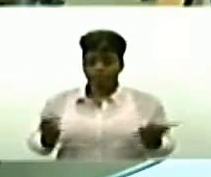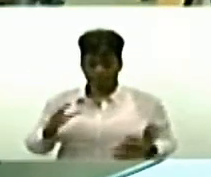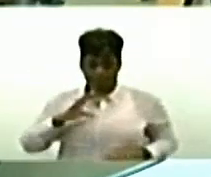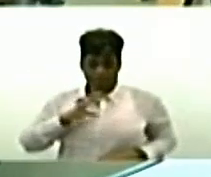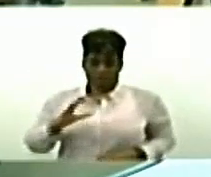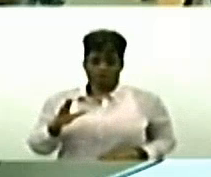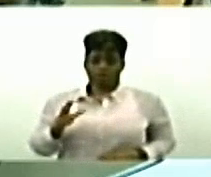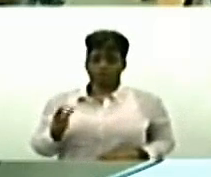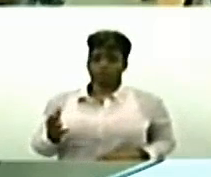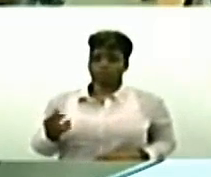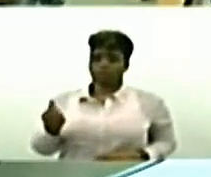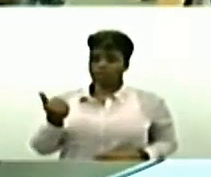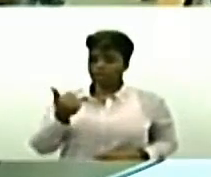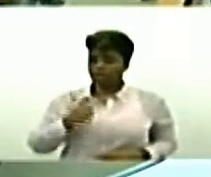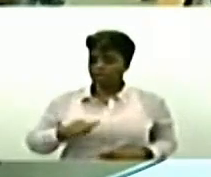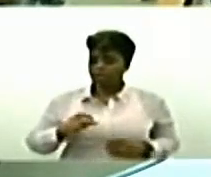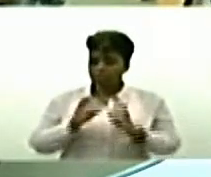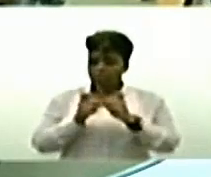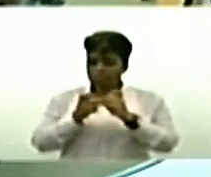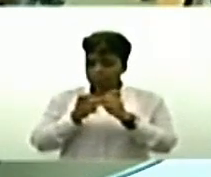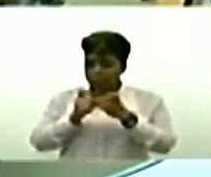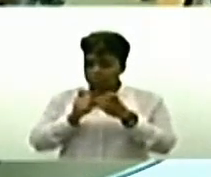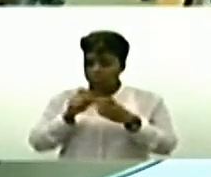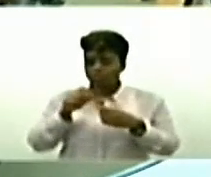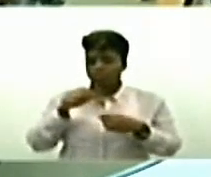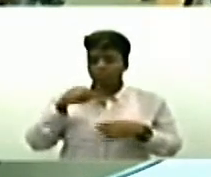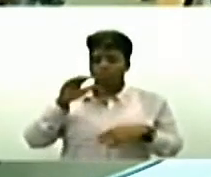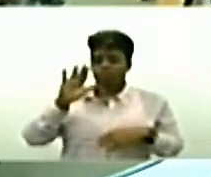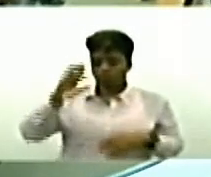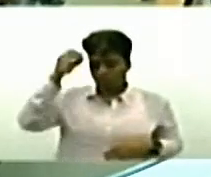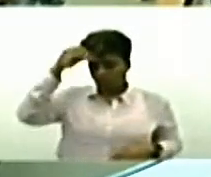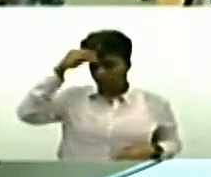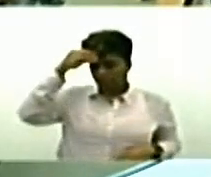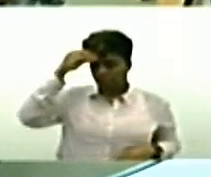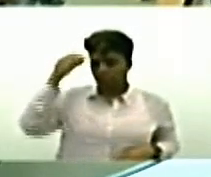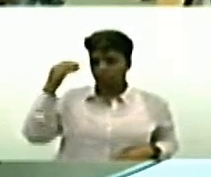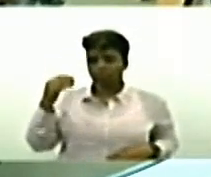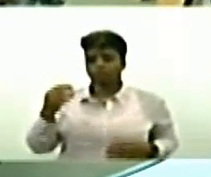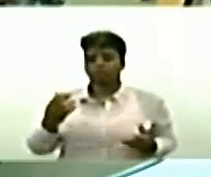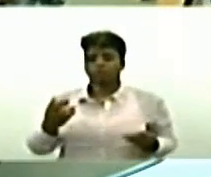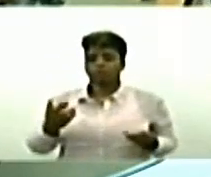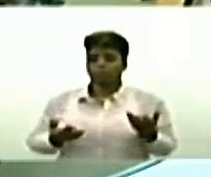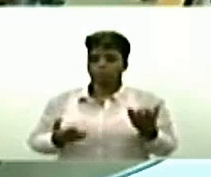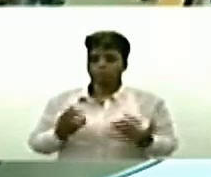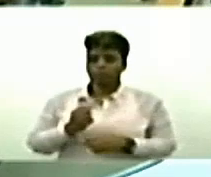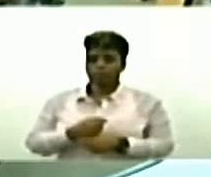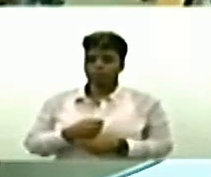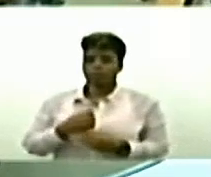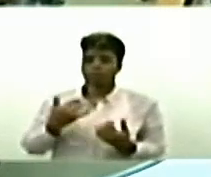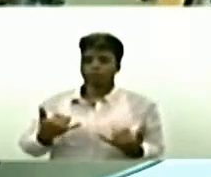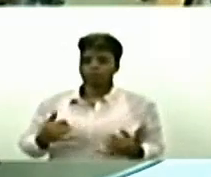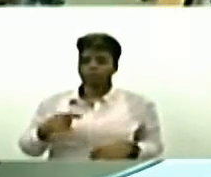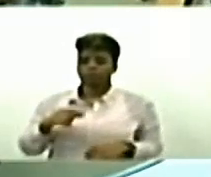any amendment that in your considered opinion ought to be made, this is the time to make it.